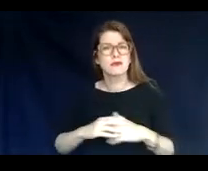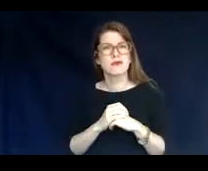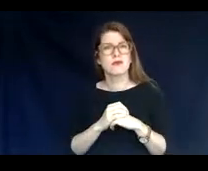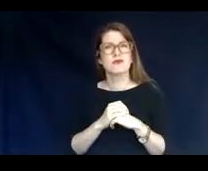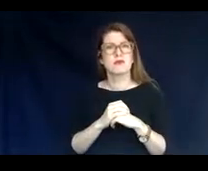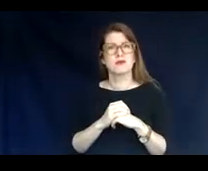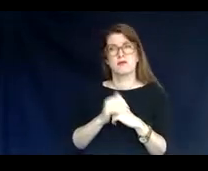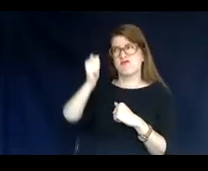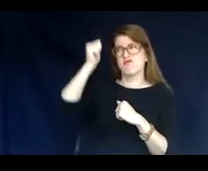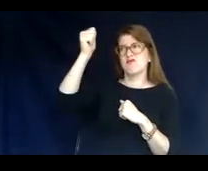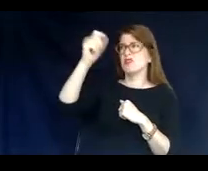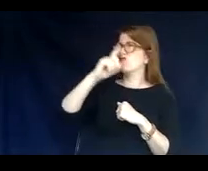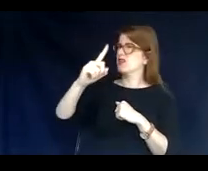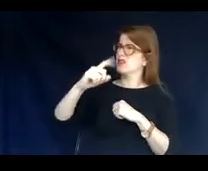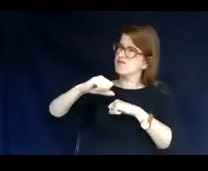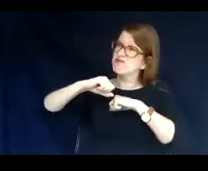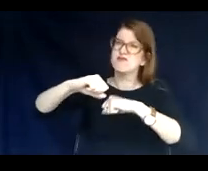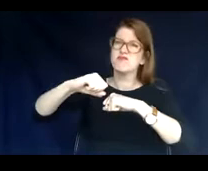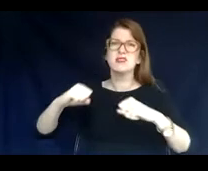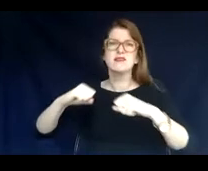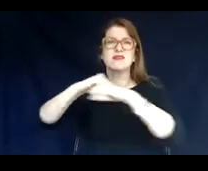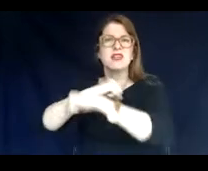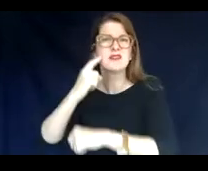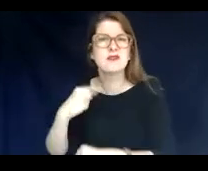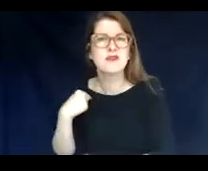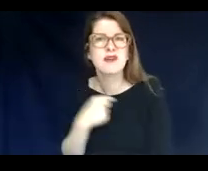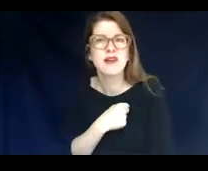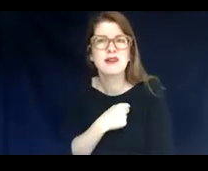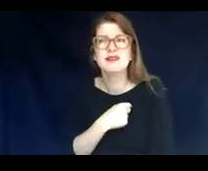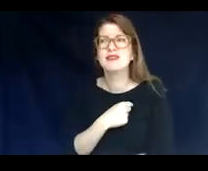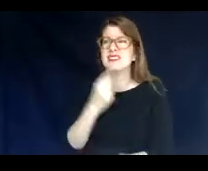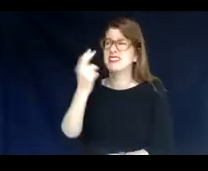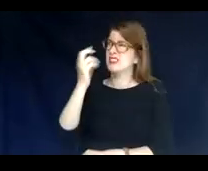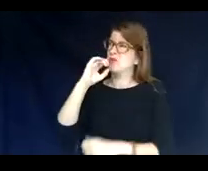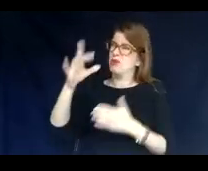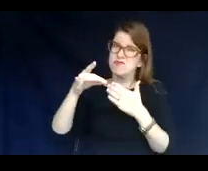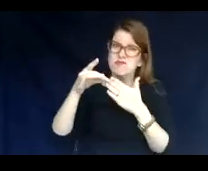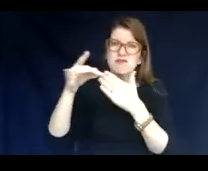and that He fights for us, that He goes before us,